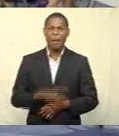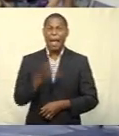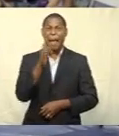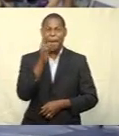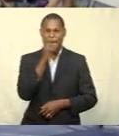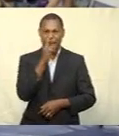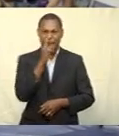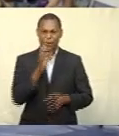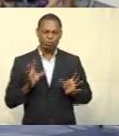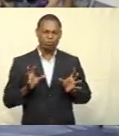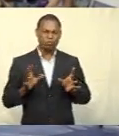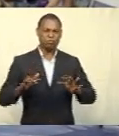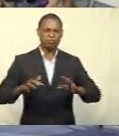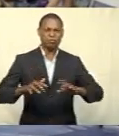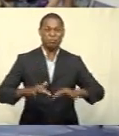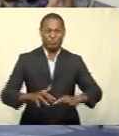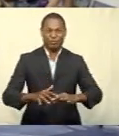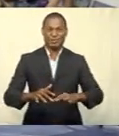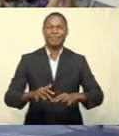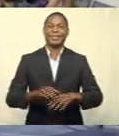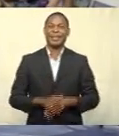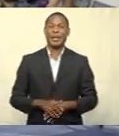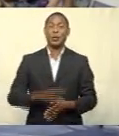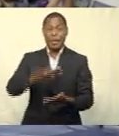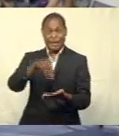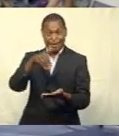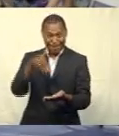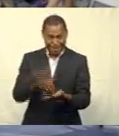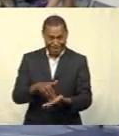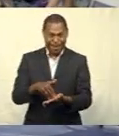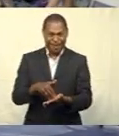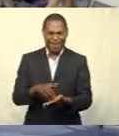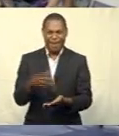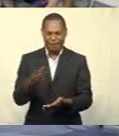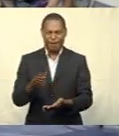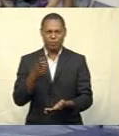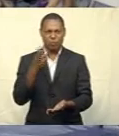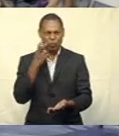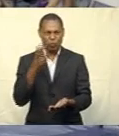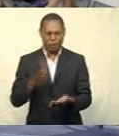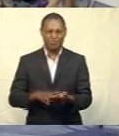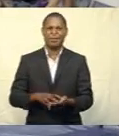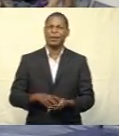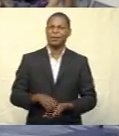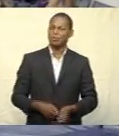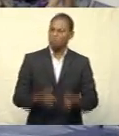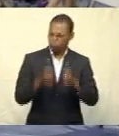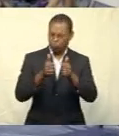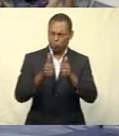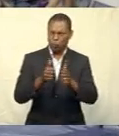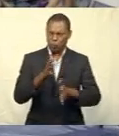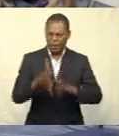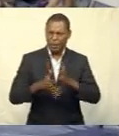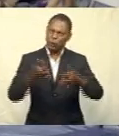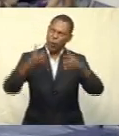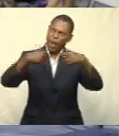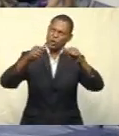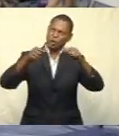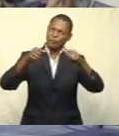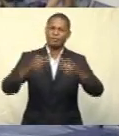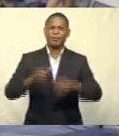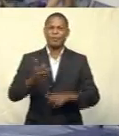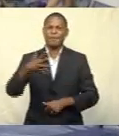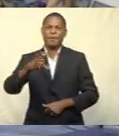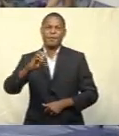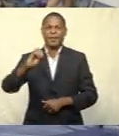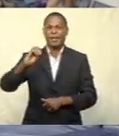to vaccination centers around the country, which the authority says is a positive sign towards achieving their 50,000 target.